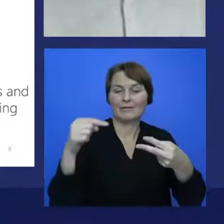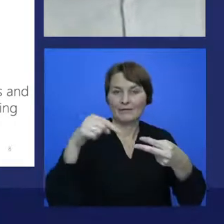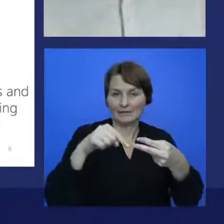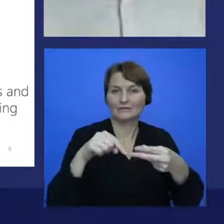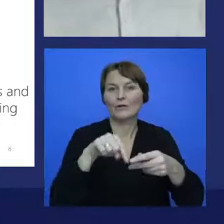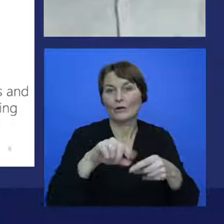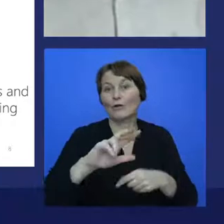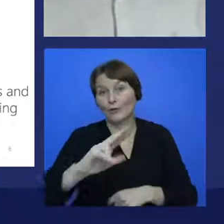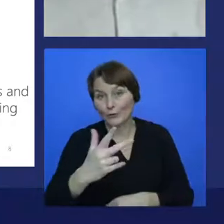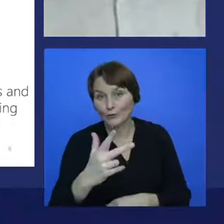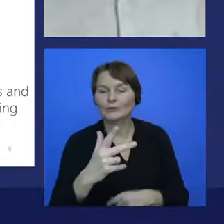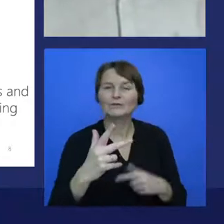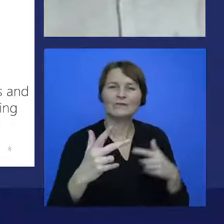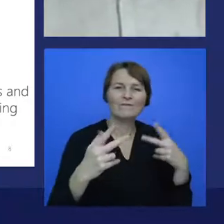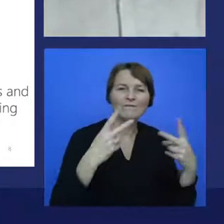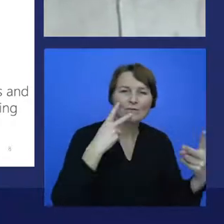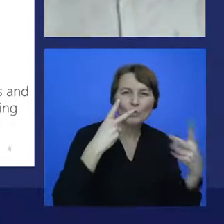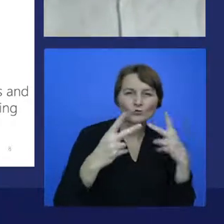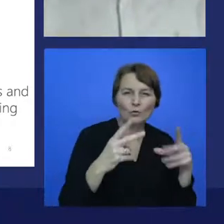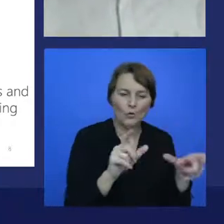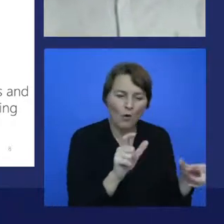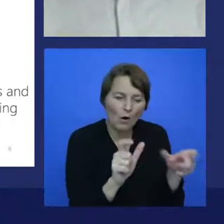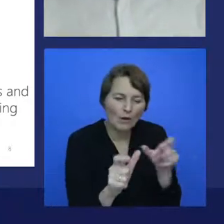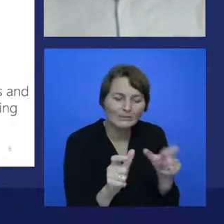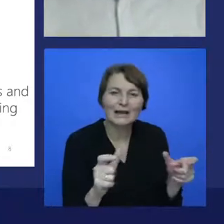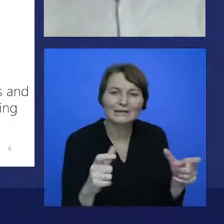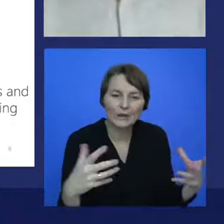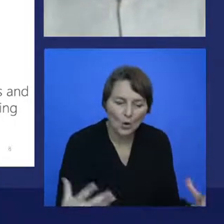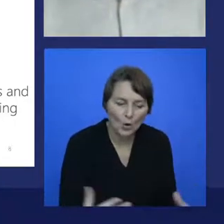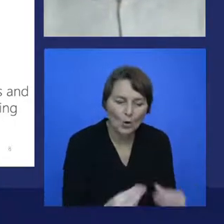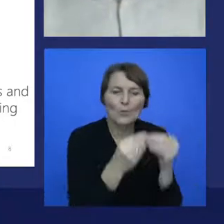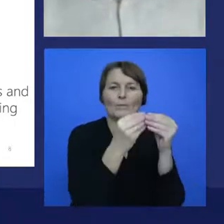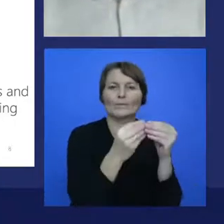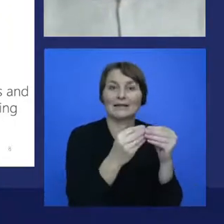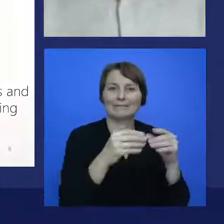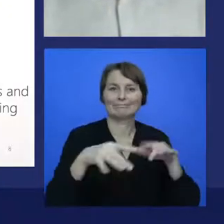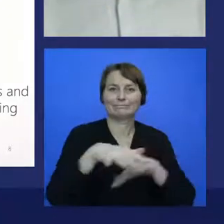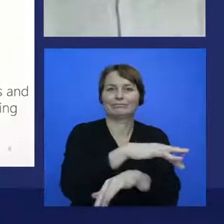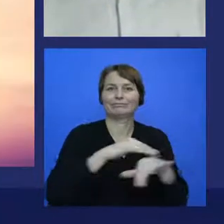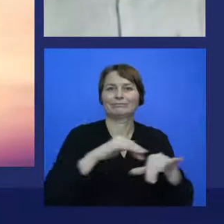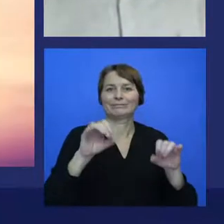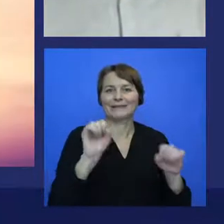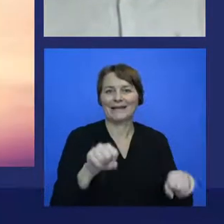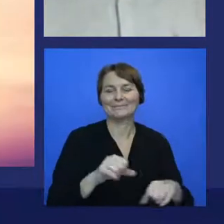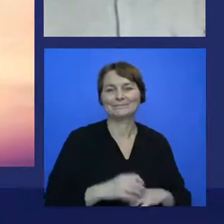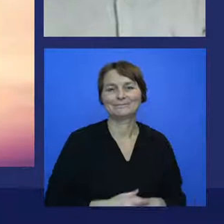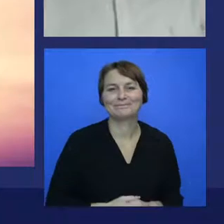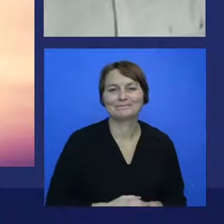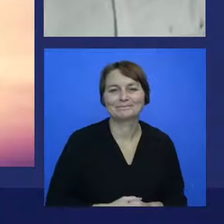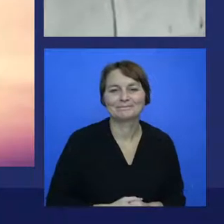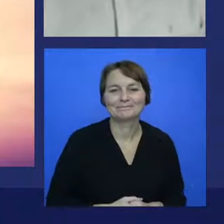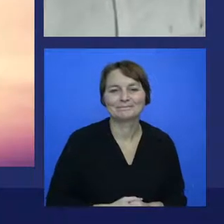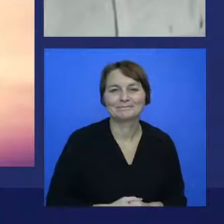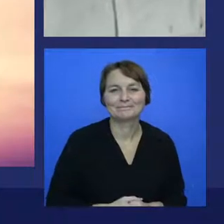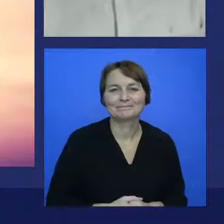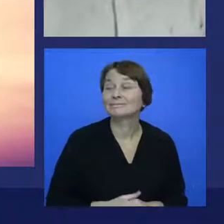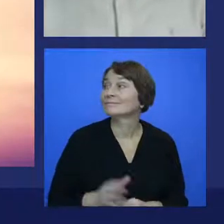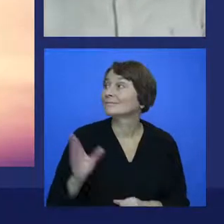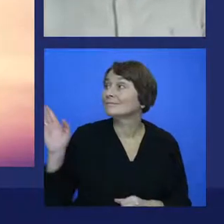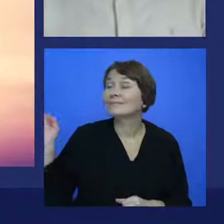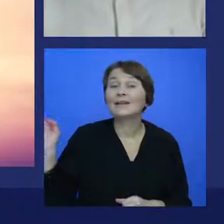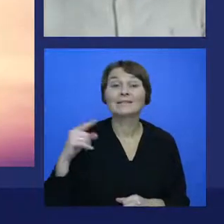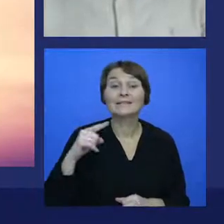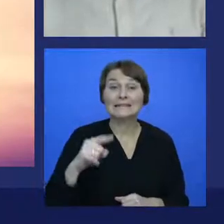of virtual objects, and then interacting them together. So really interesting. We use the term XR,